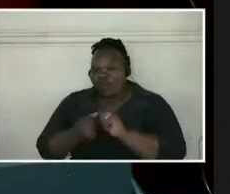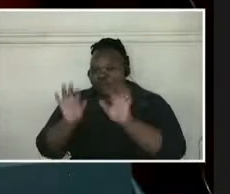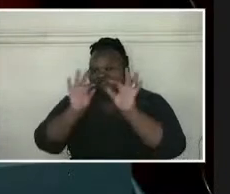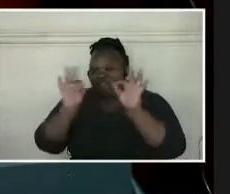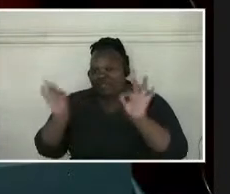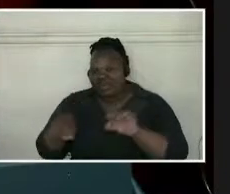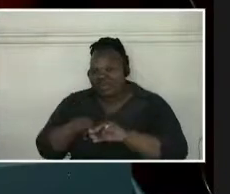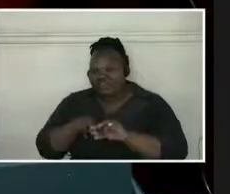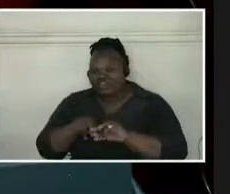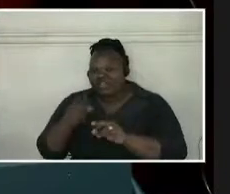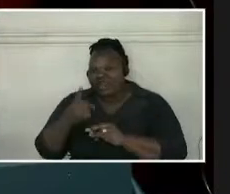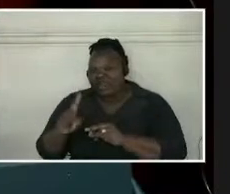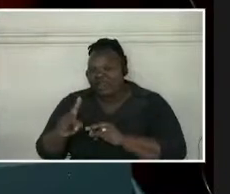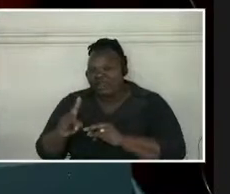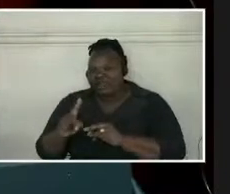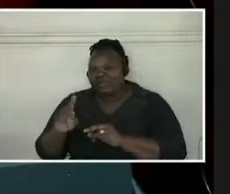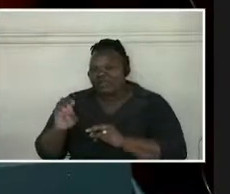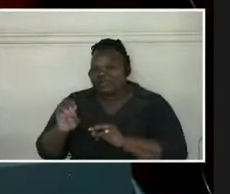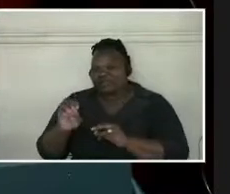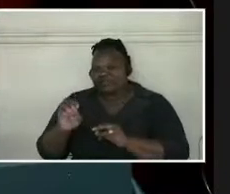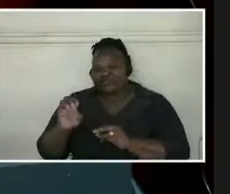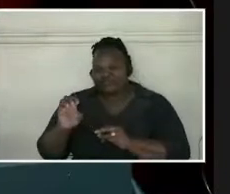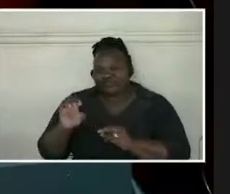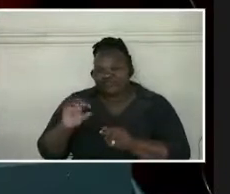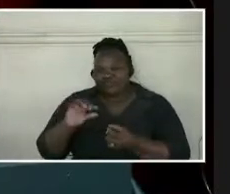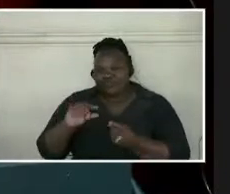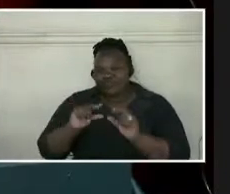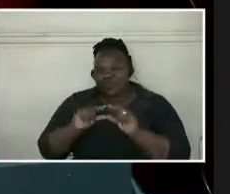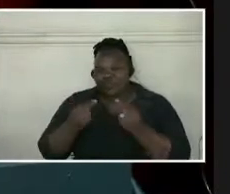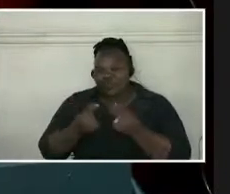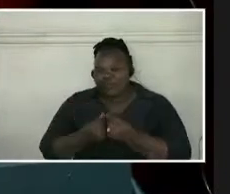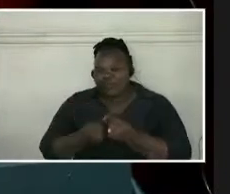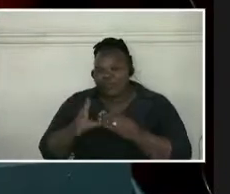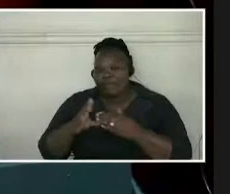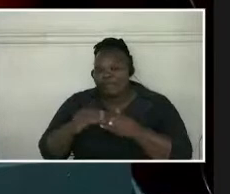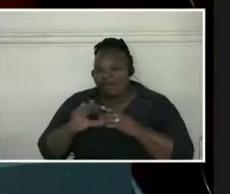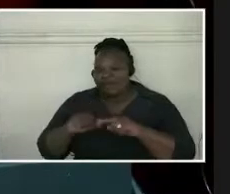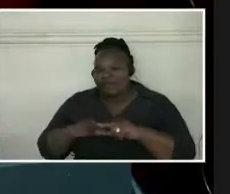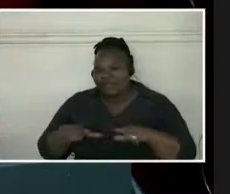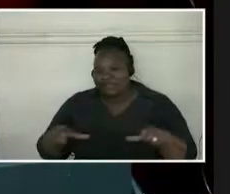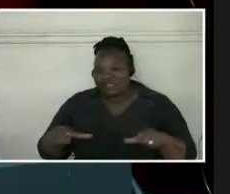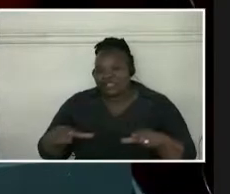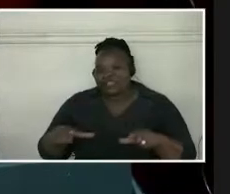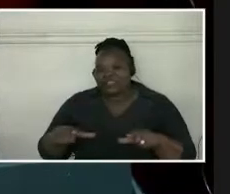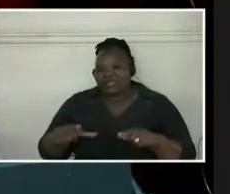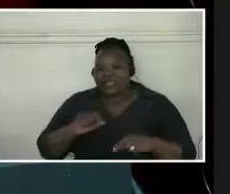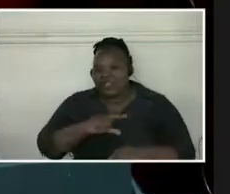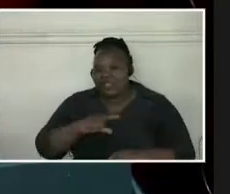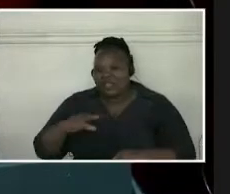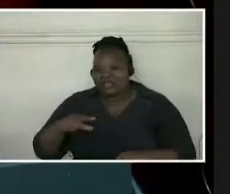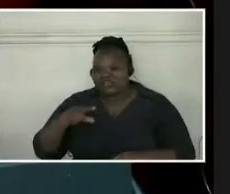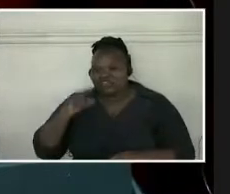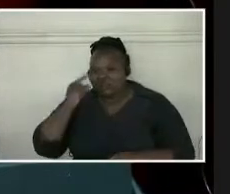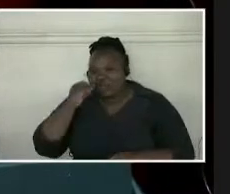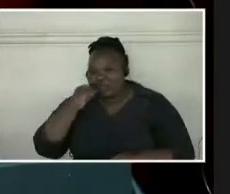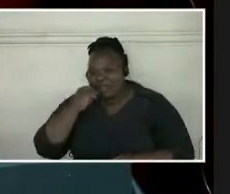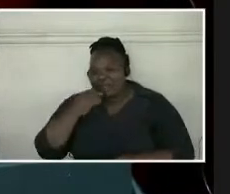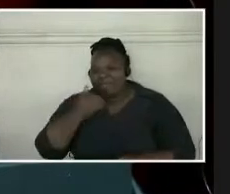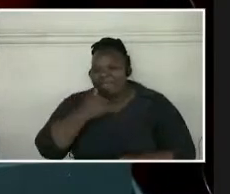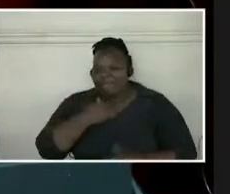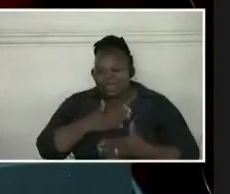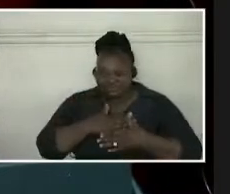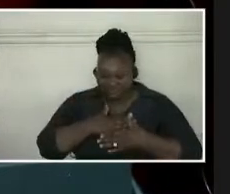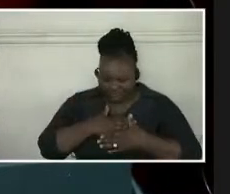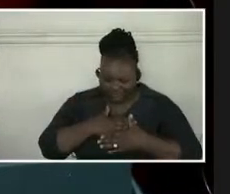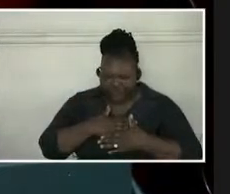recreation entities members of the media ladies and gentlemen i am honored